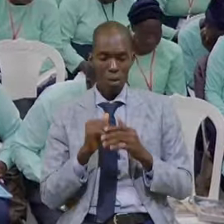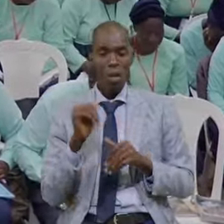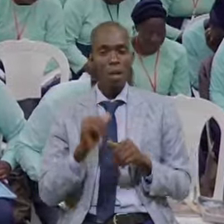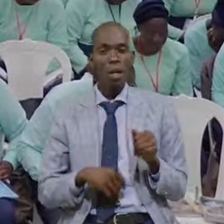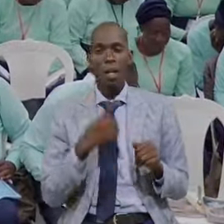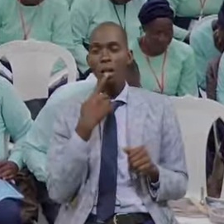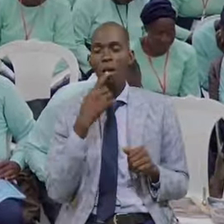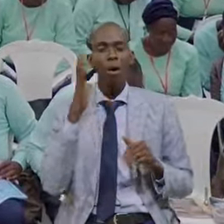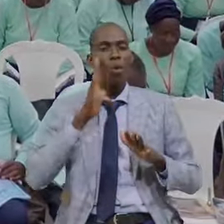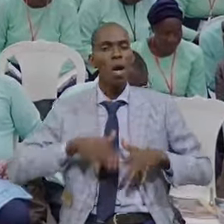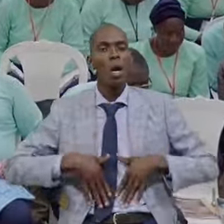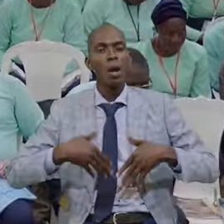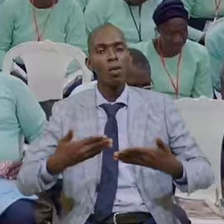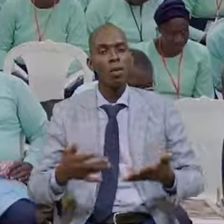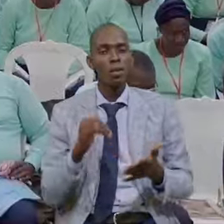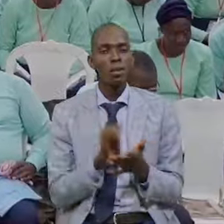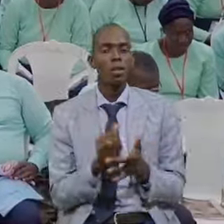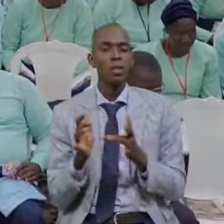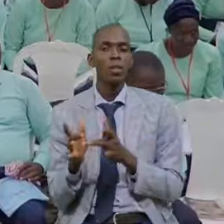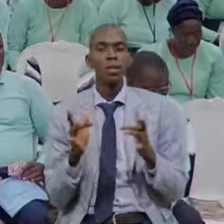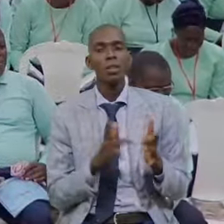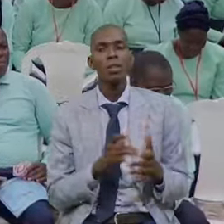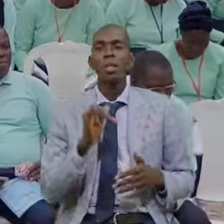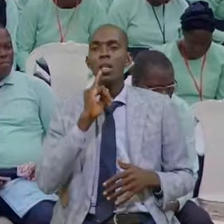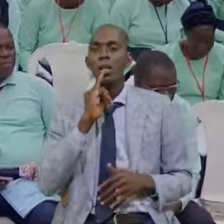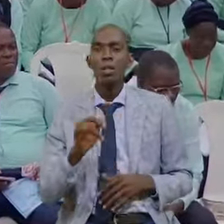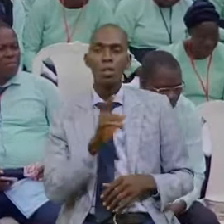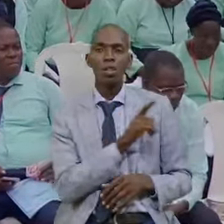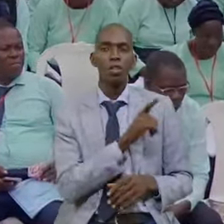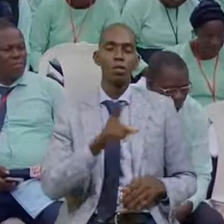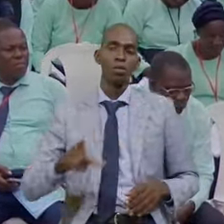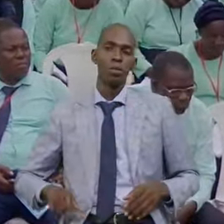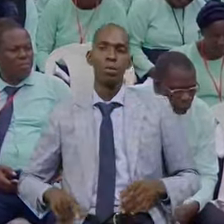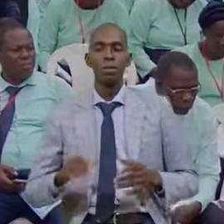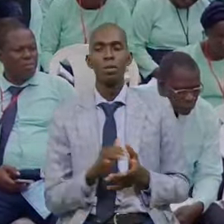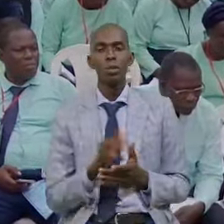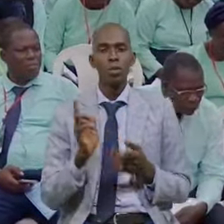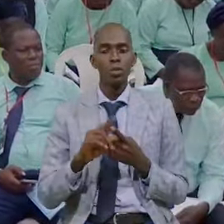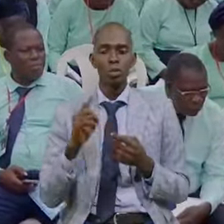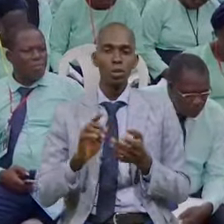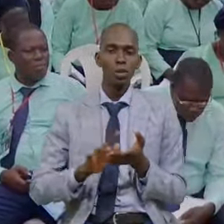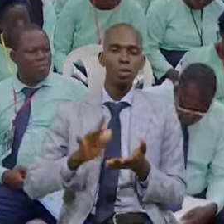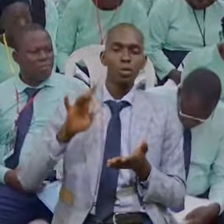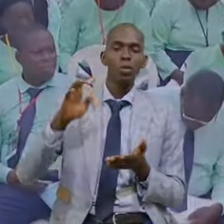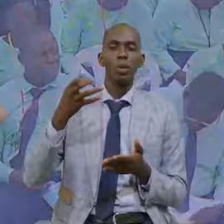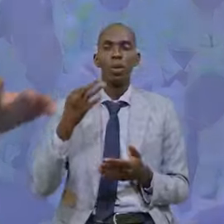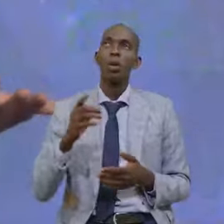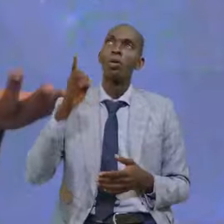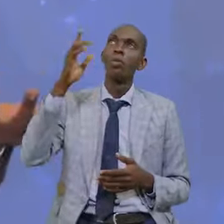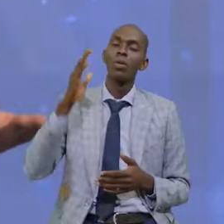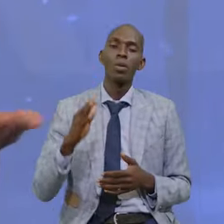will confess that Jesus is Lord to the glory of God.